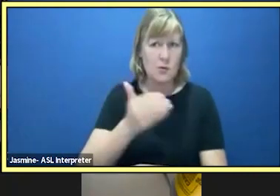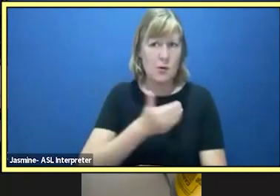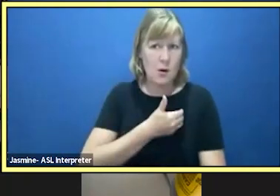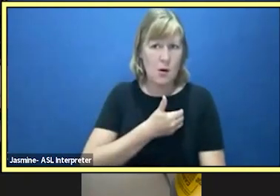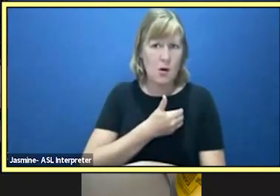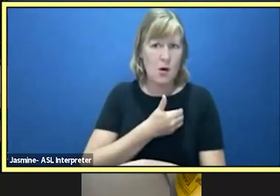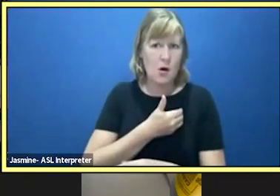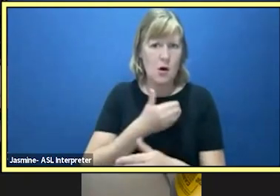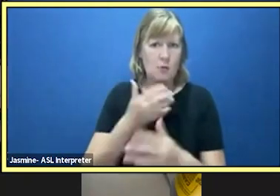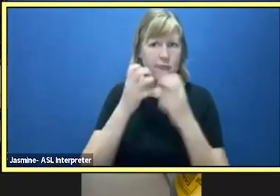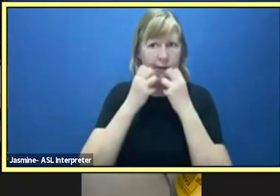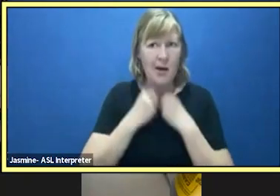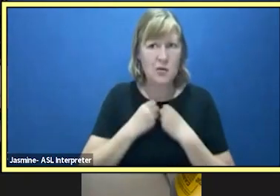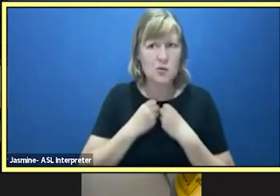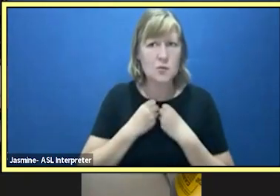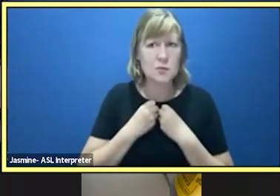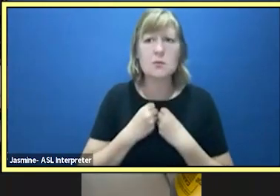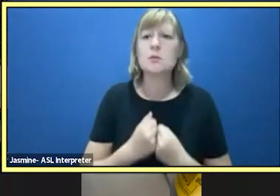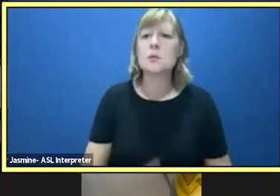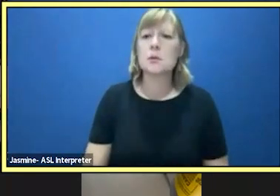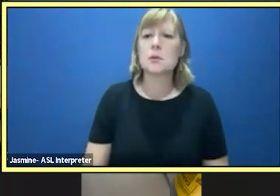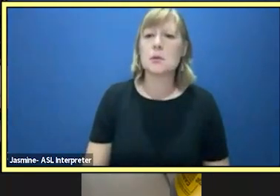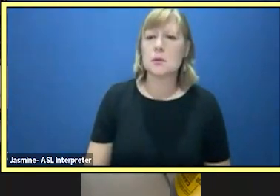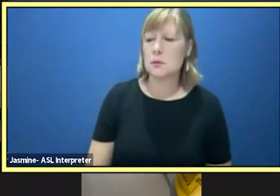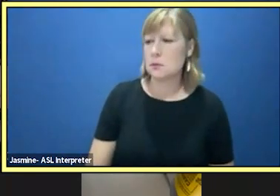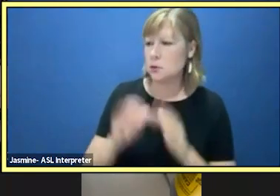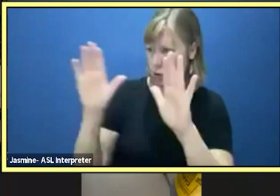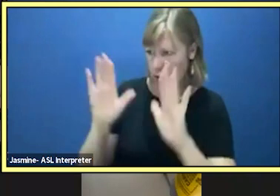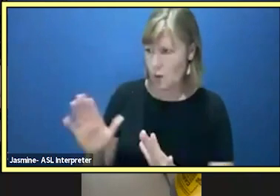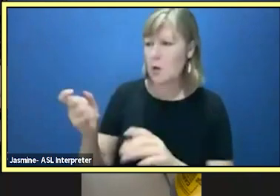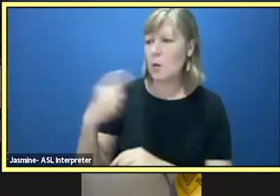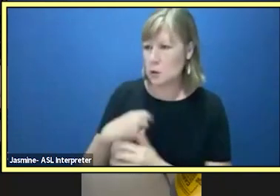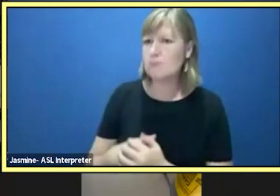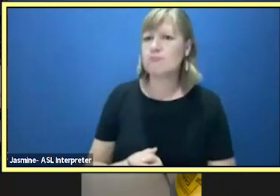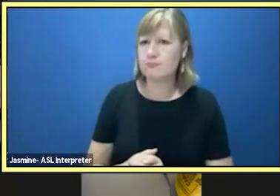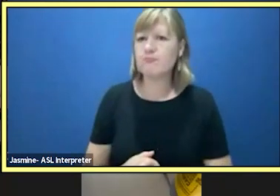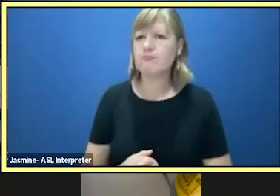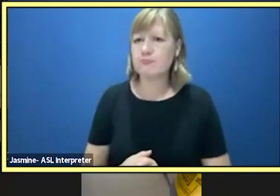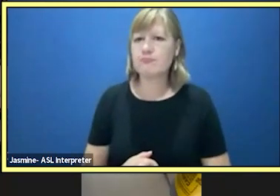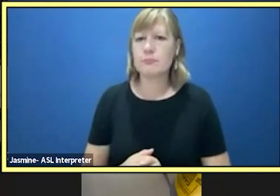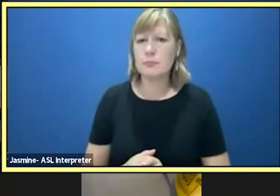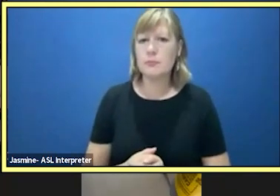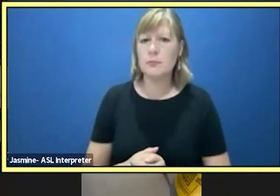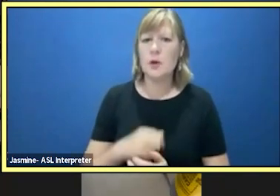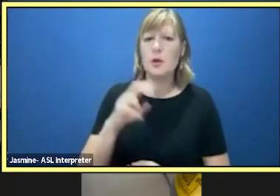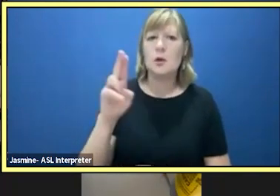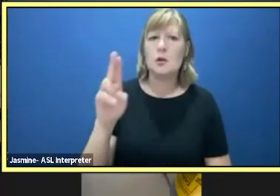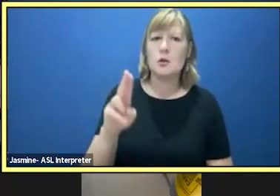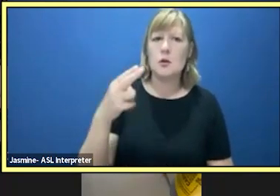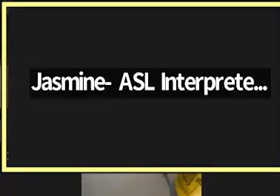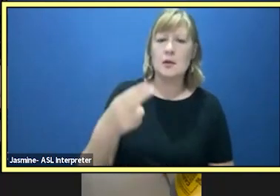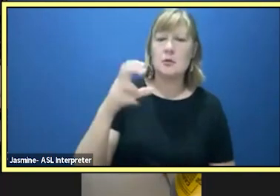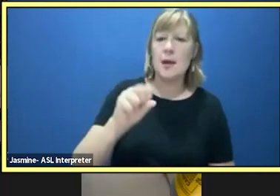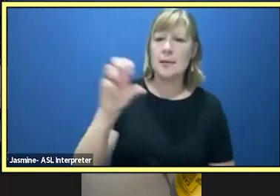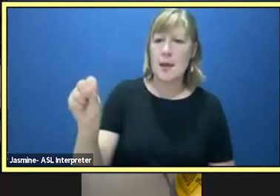Claire. So first of all, I wanted to make sure that folks know that my partners at EOHHS are present on this call and listening to your voice.